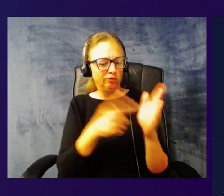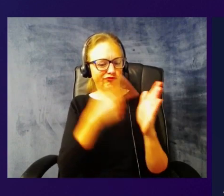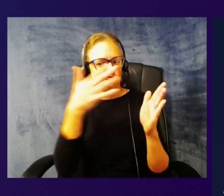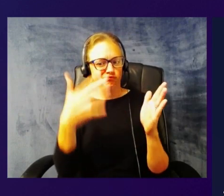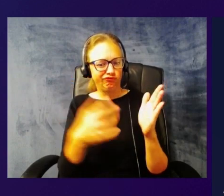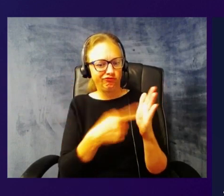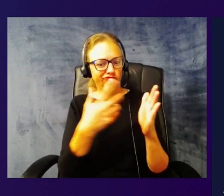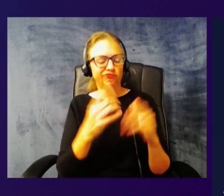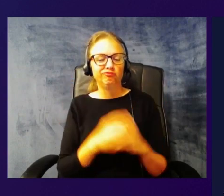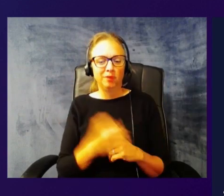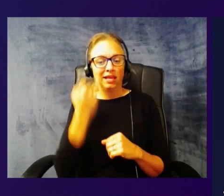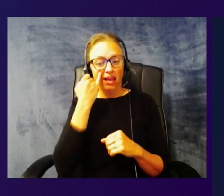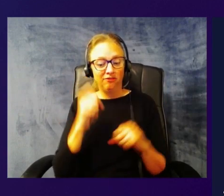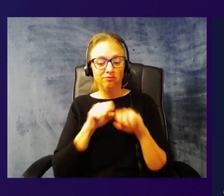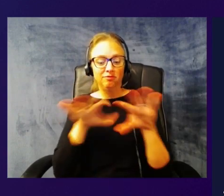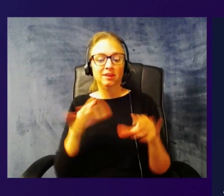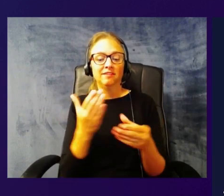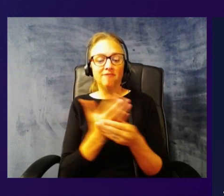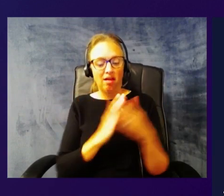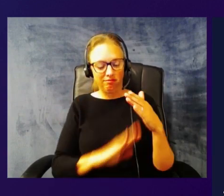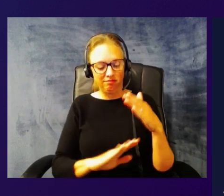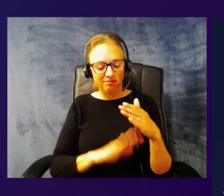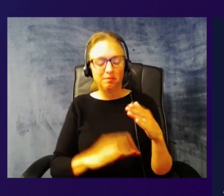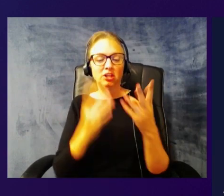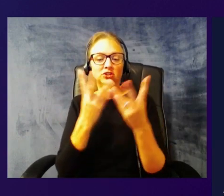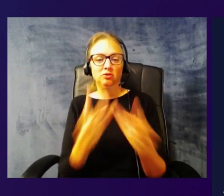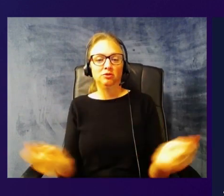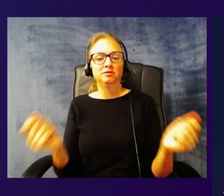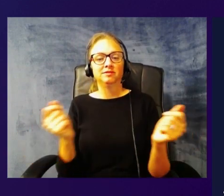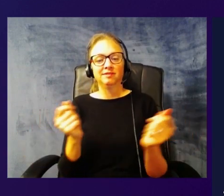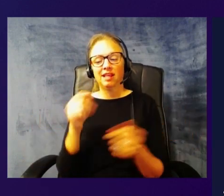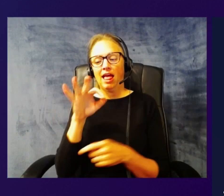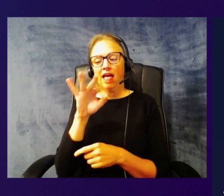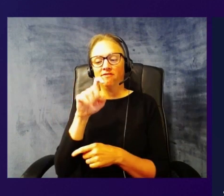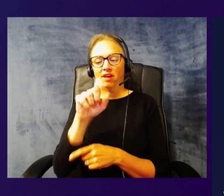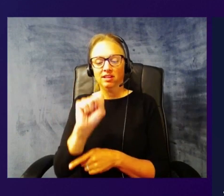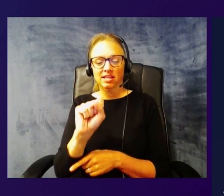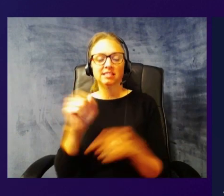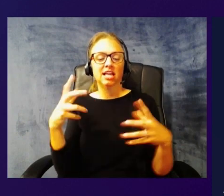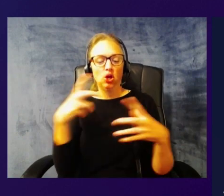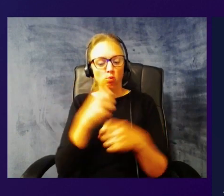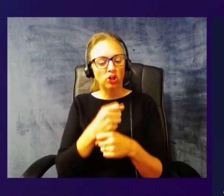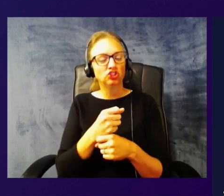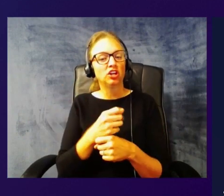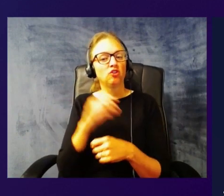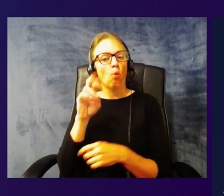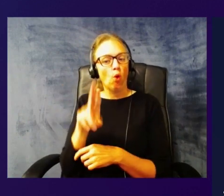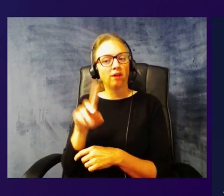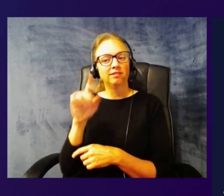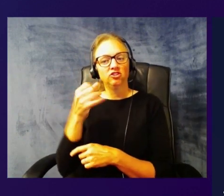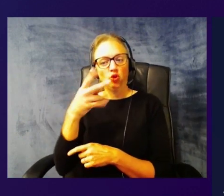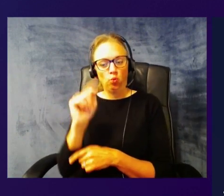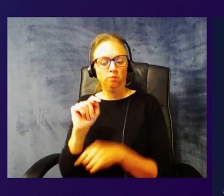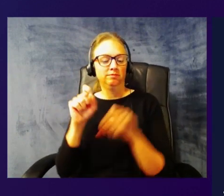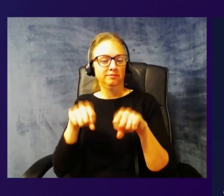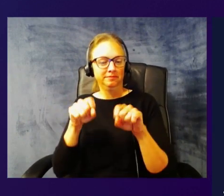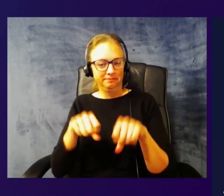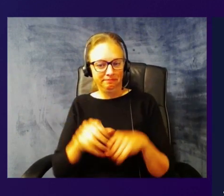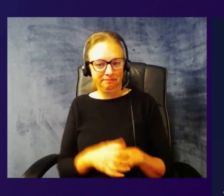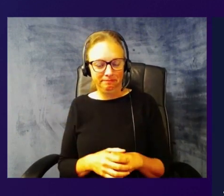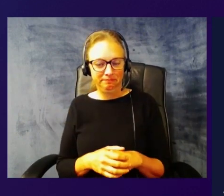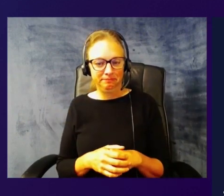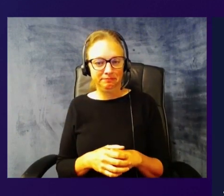file-based solutions, many of our file services for FSX have compression and/or dedupe capabilities for the data. Deployed,